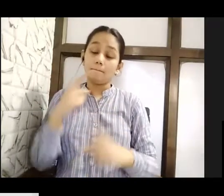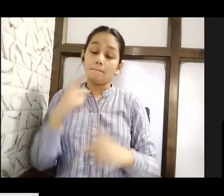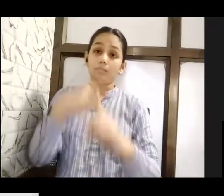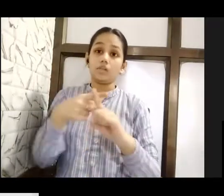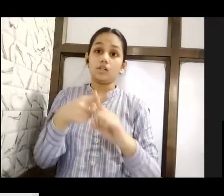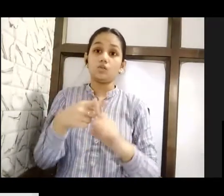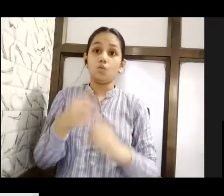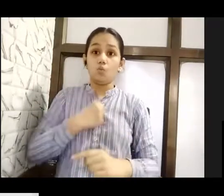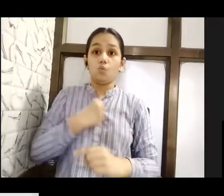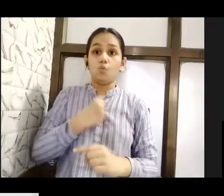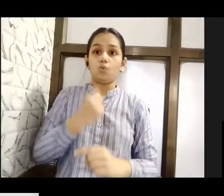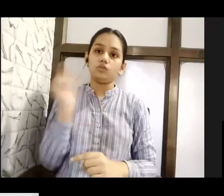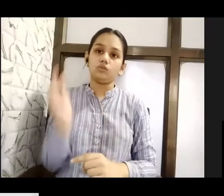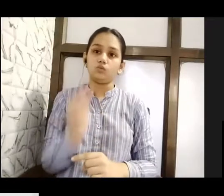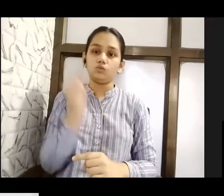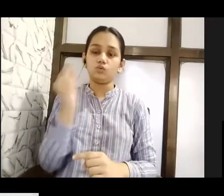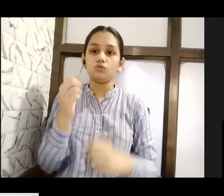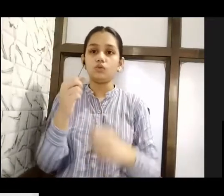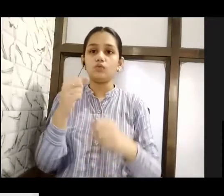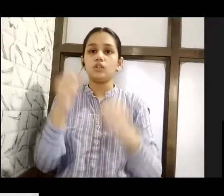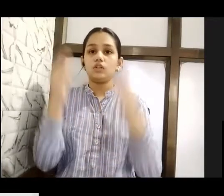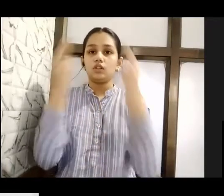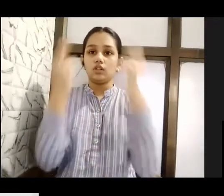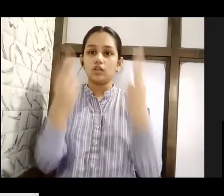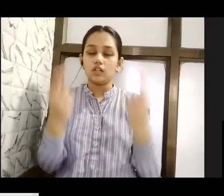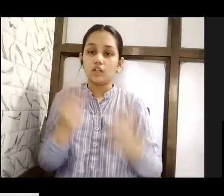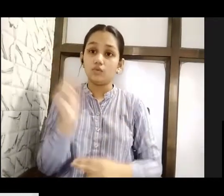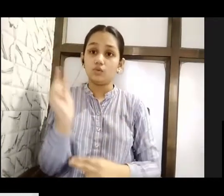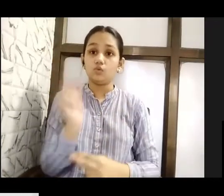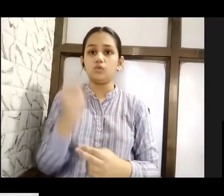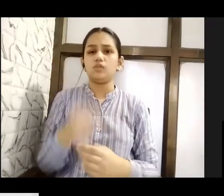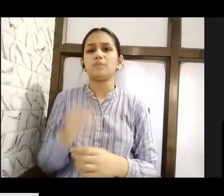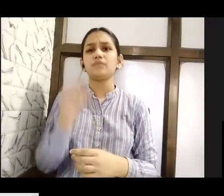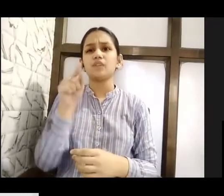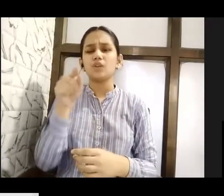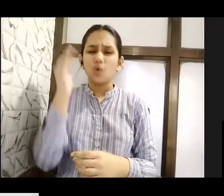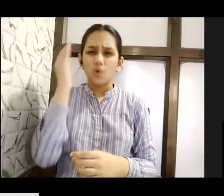graphics. Today you know that everything is online.